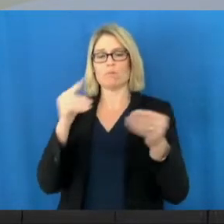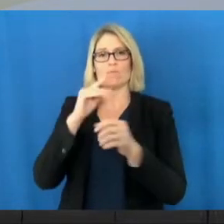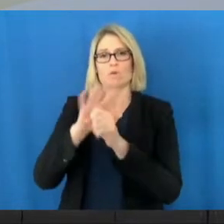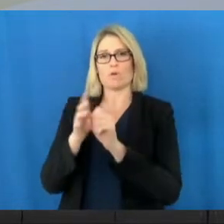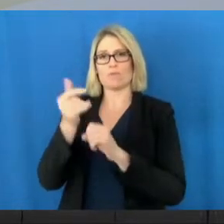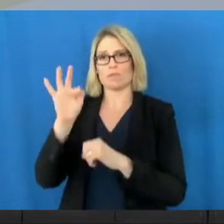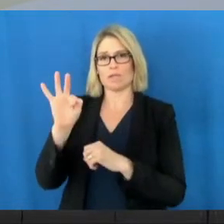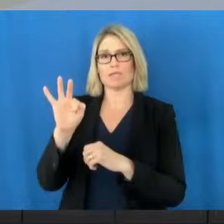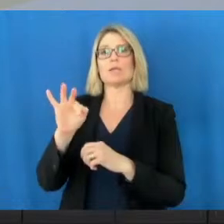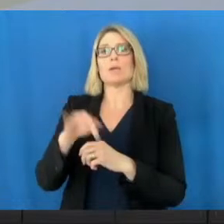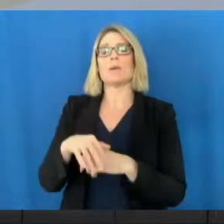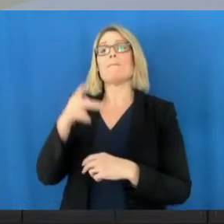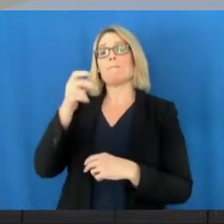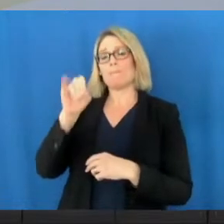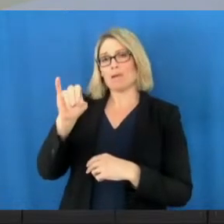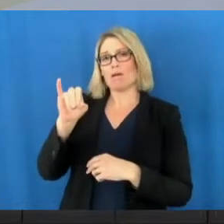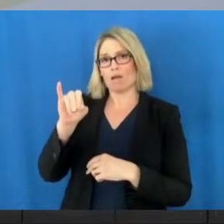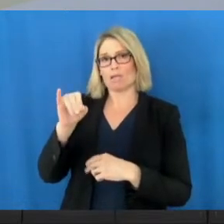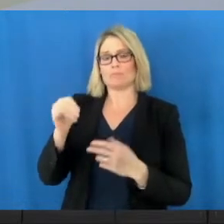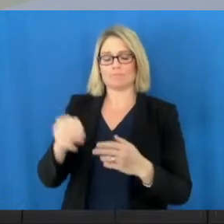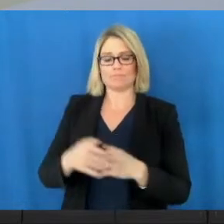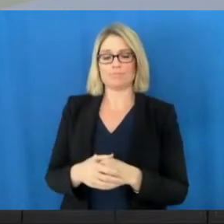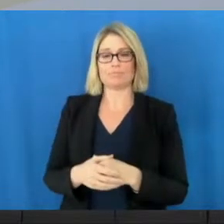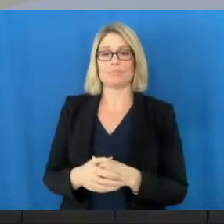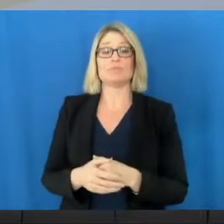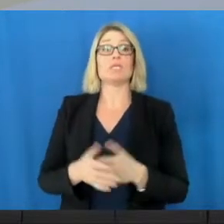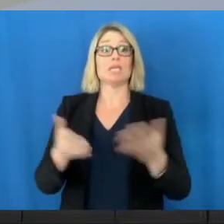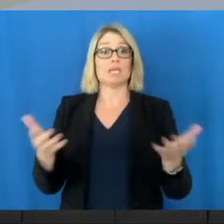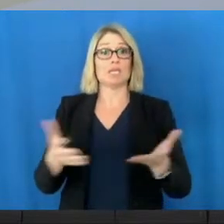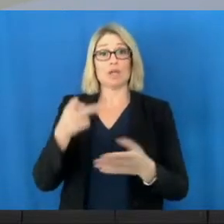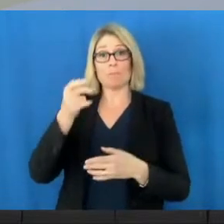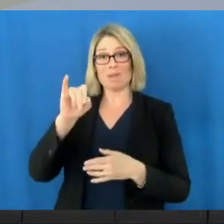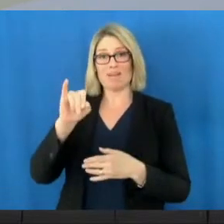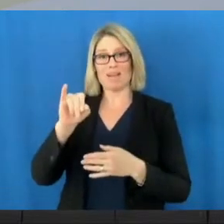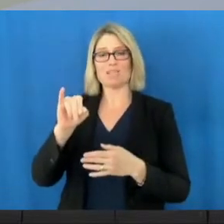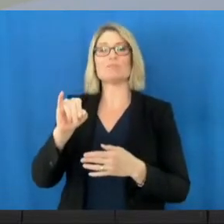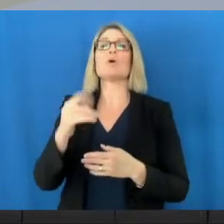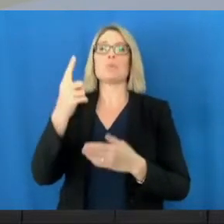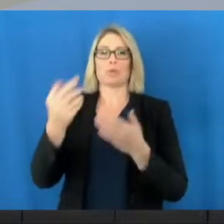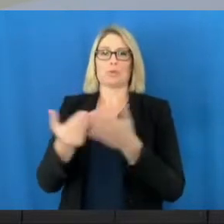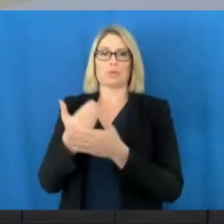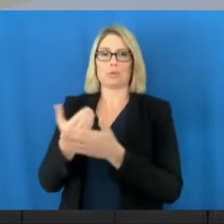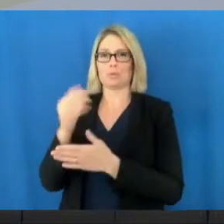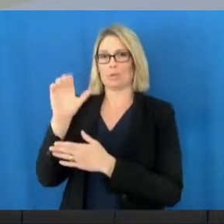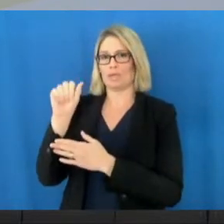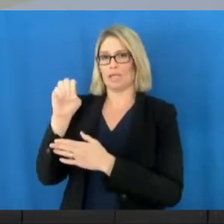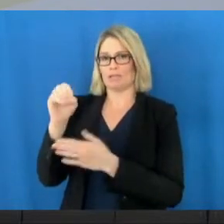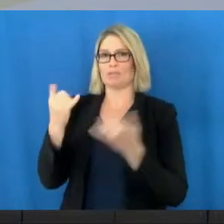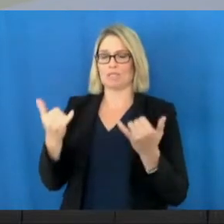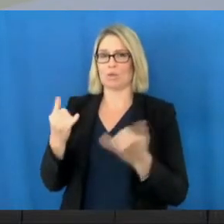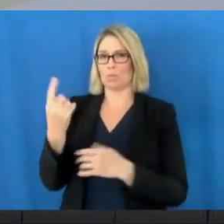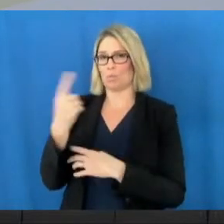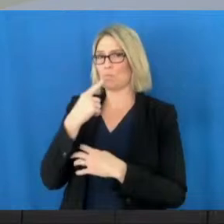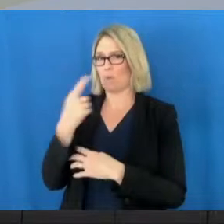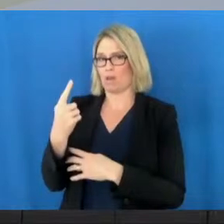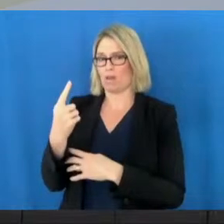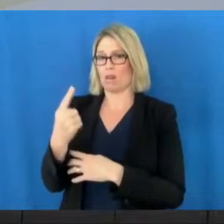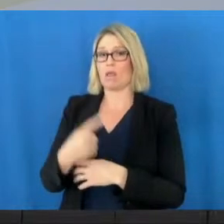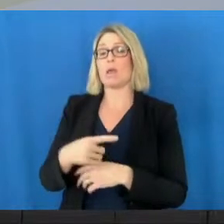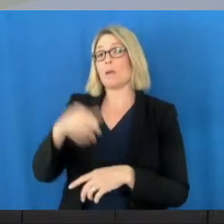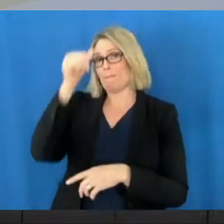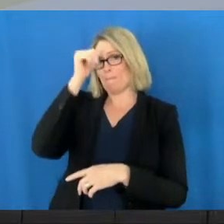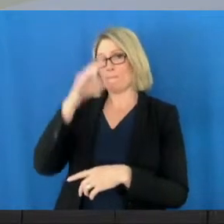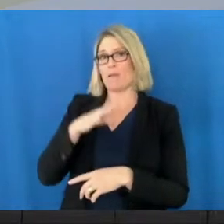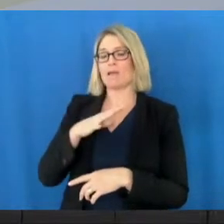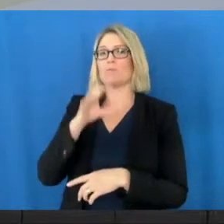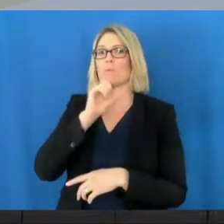and Canada. In PEI, there is one new case of COVID-19 to report today. This individual is a male in his